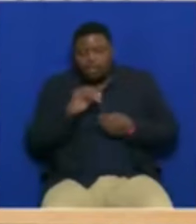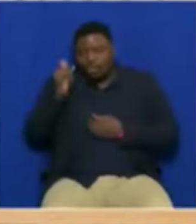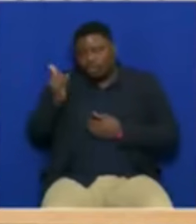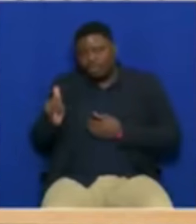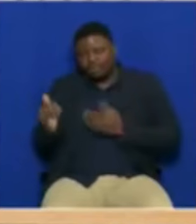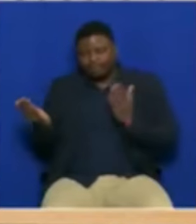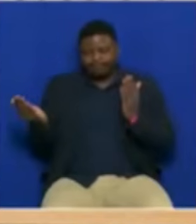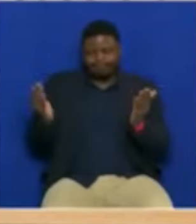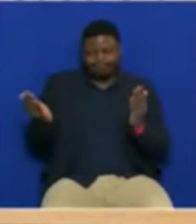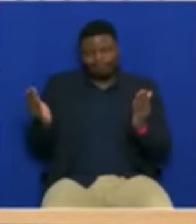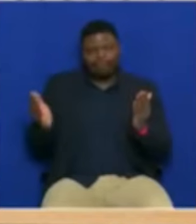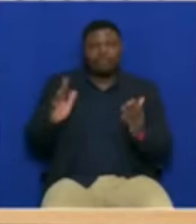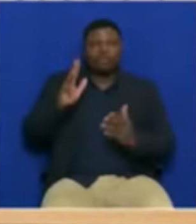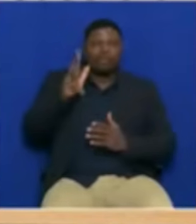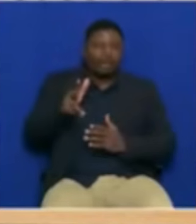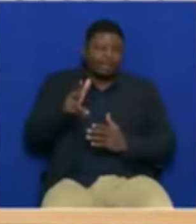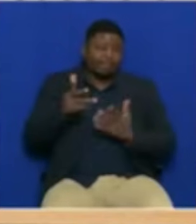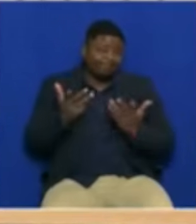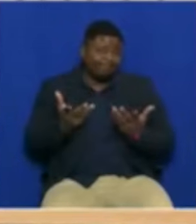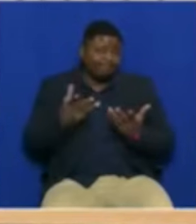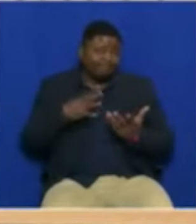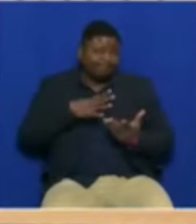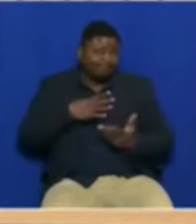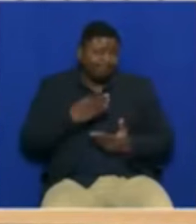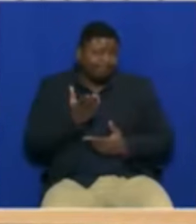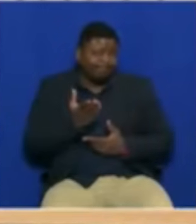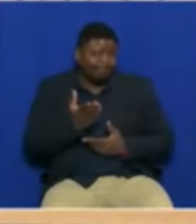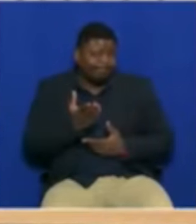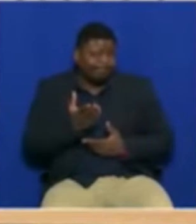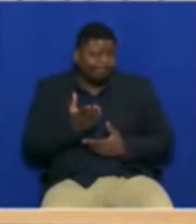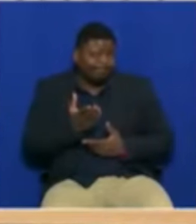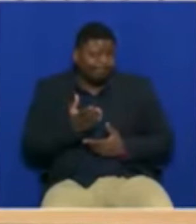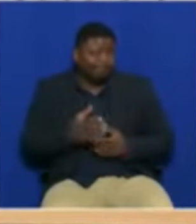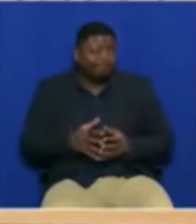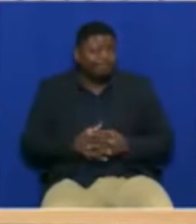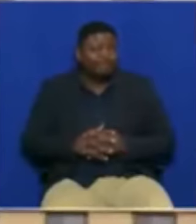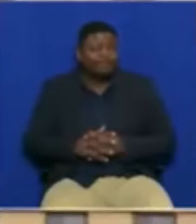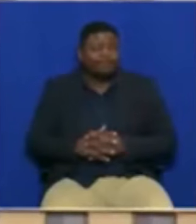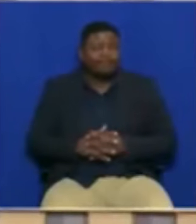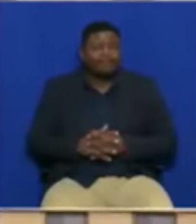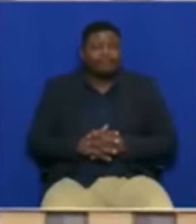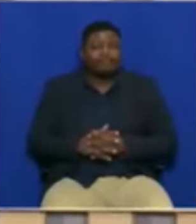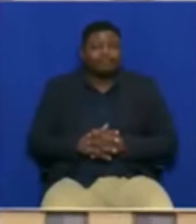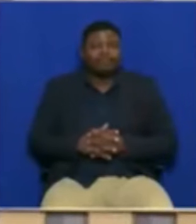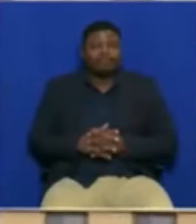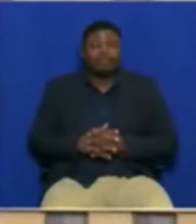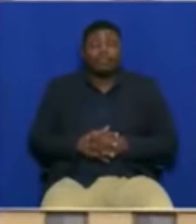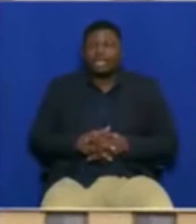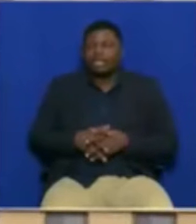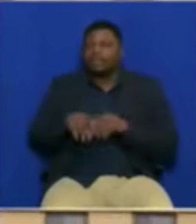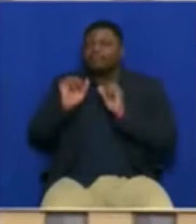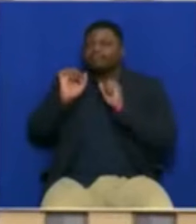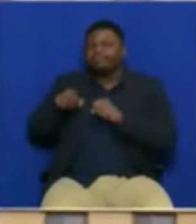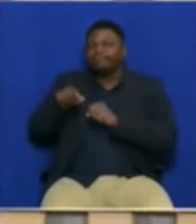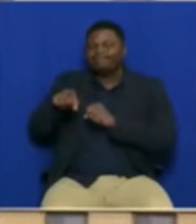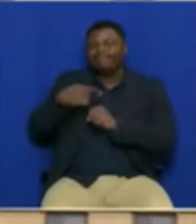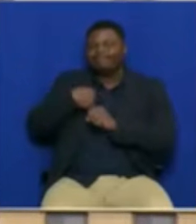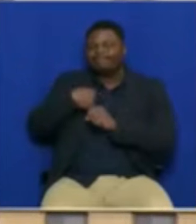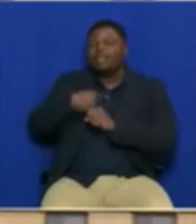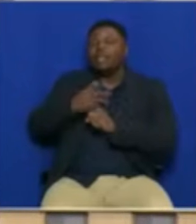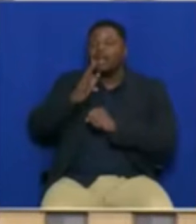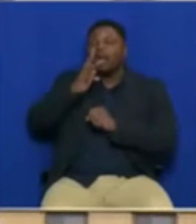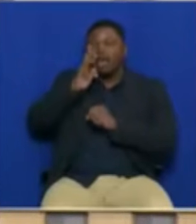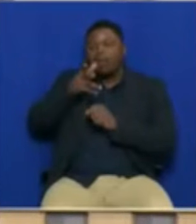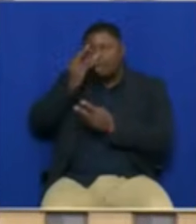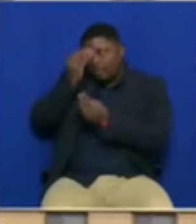chronology. Would that work as an approach? Yes, Counsel, I will point it out to you. Yes. The importance of